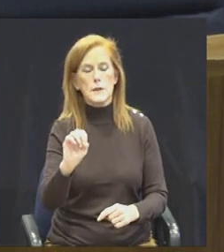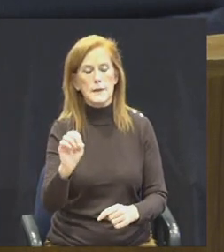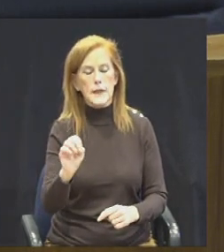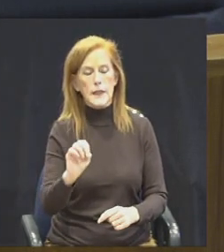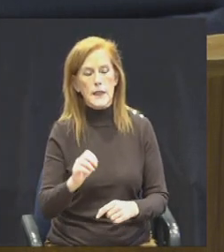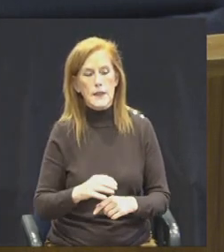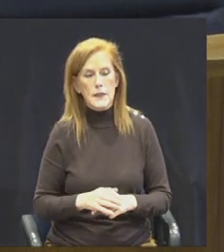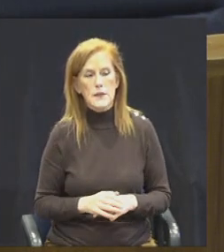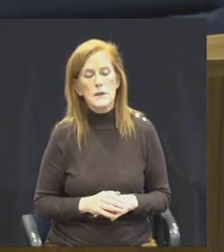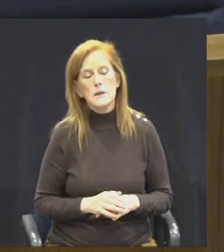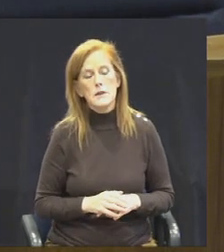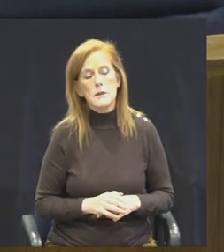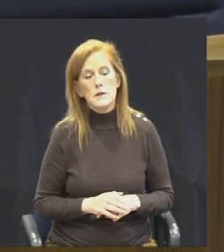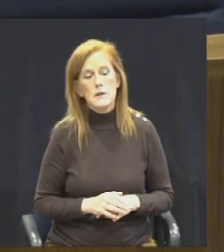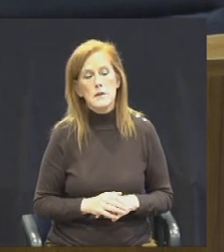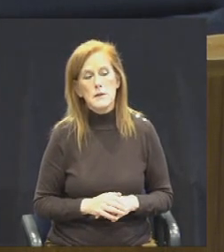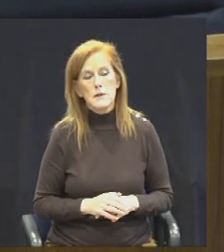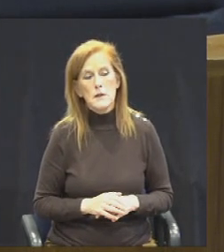for